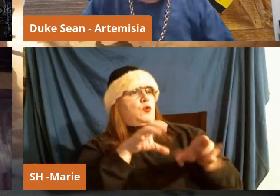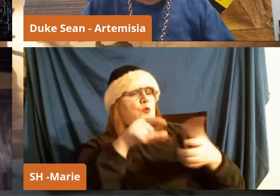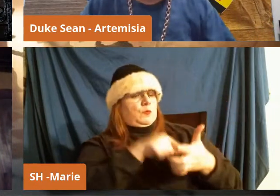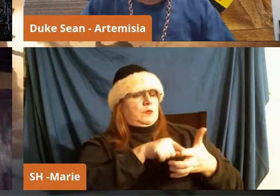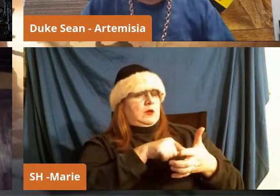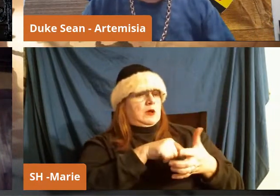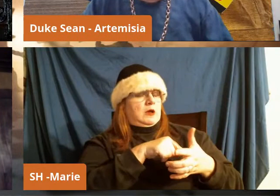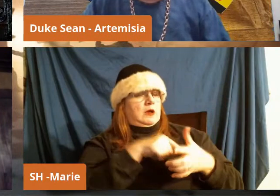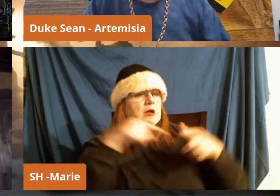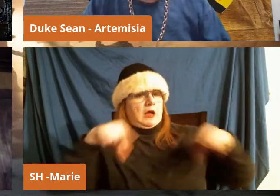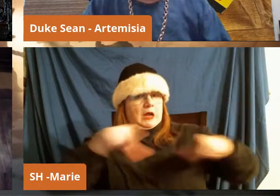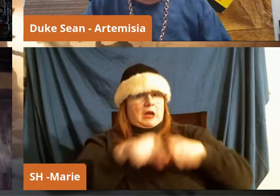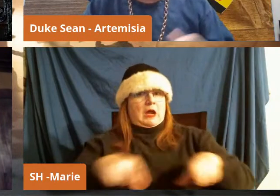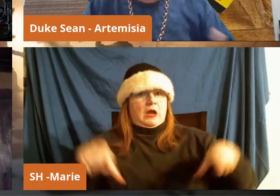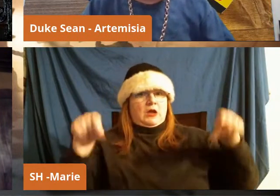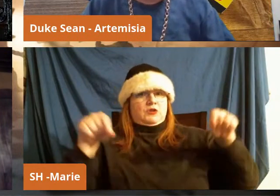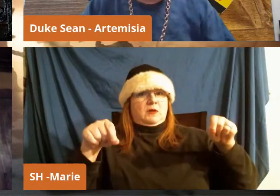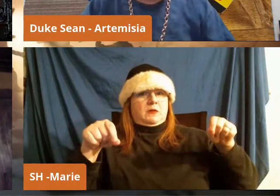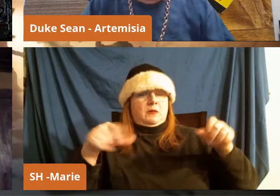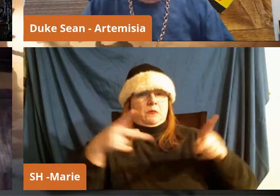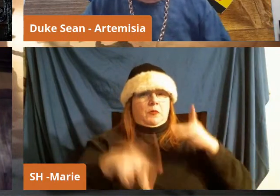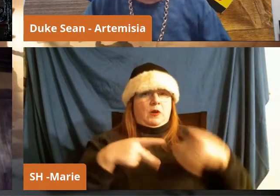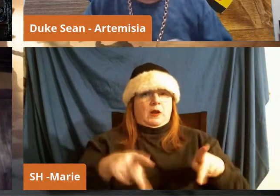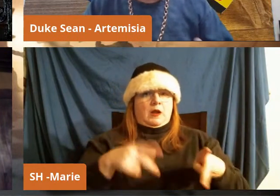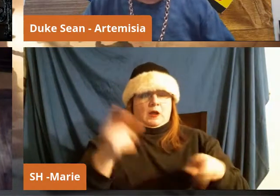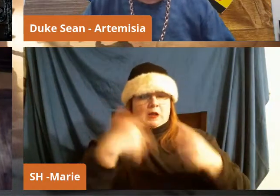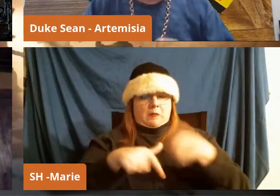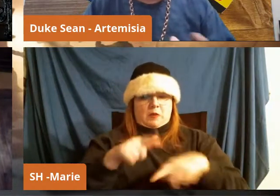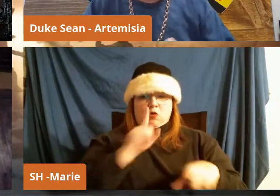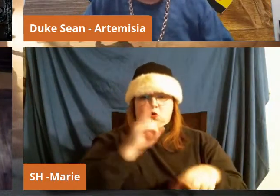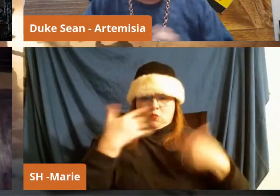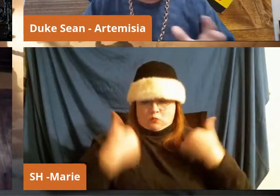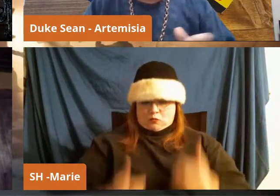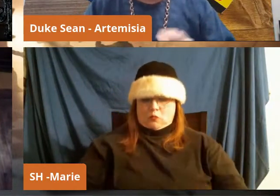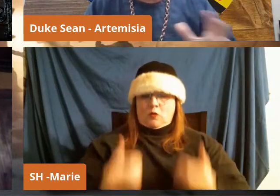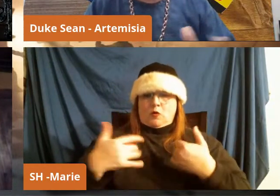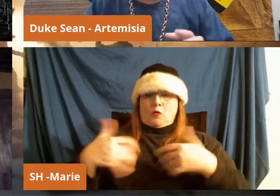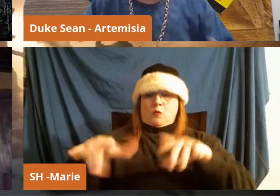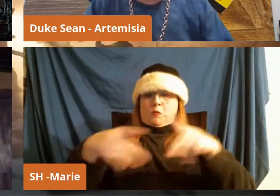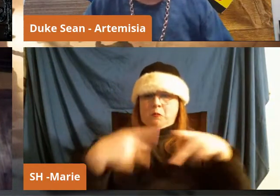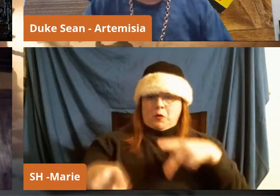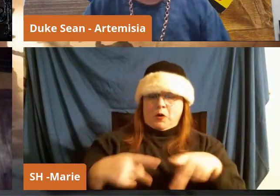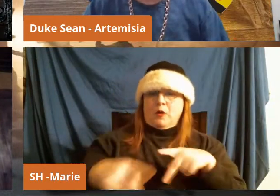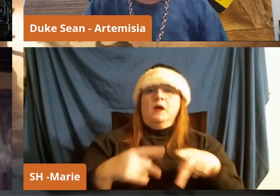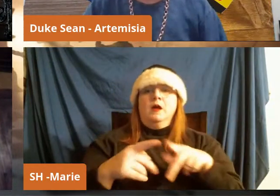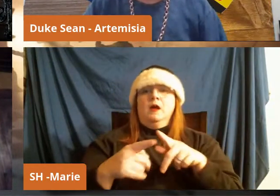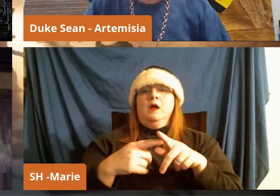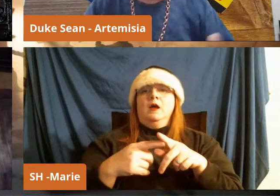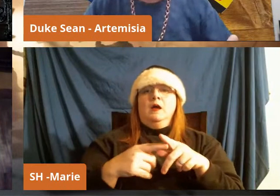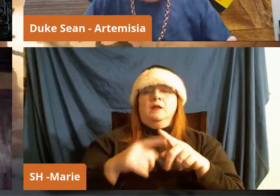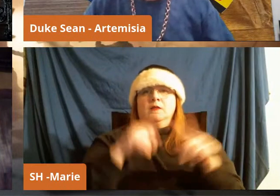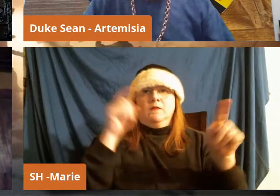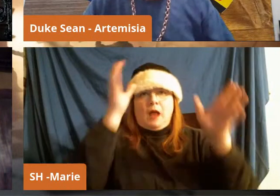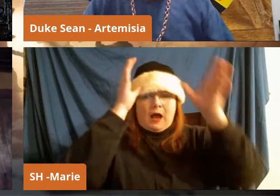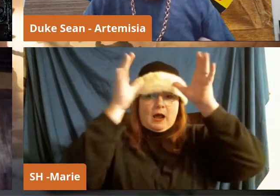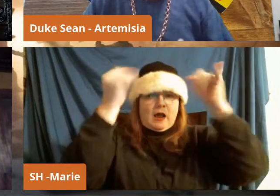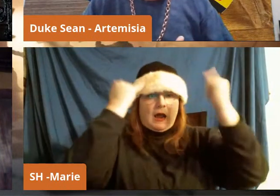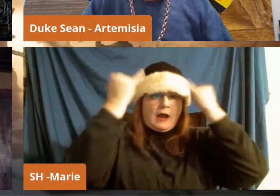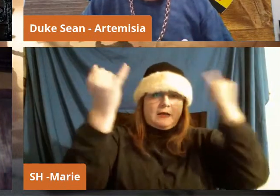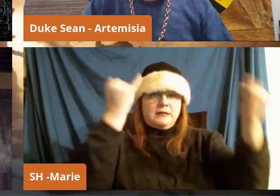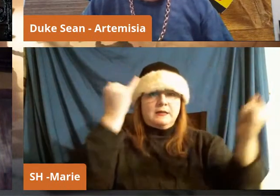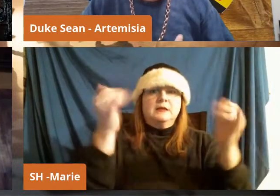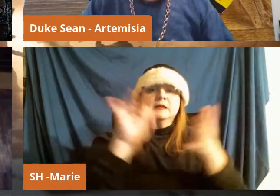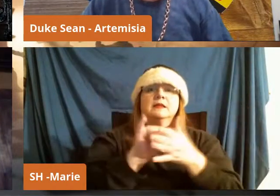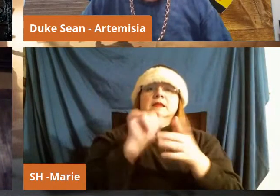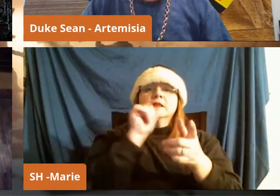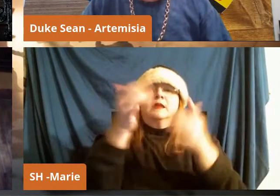a Japanese revel, or I want to do a come as you aren't revel, or like all these other various concepts that we do. Well,